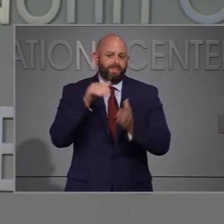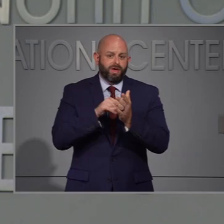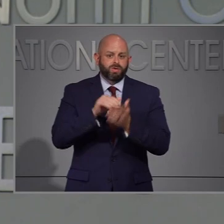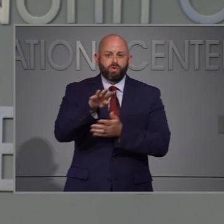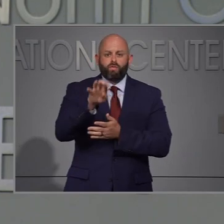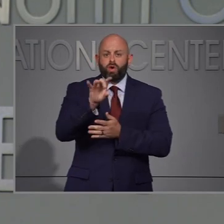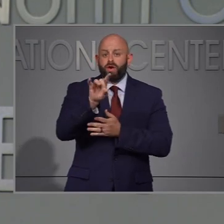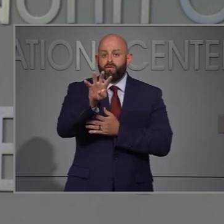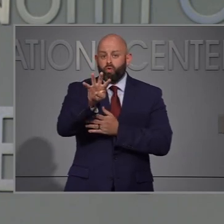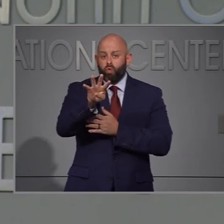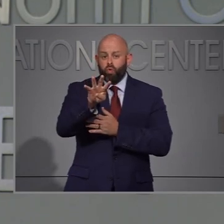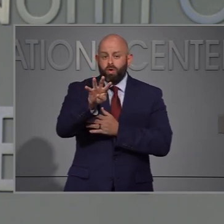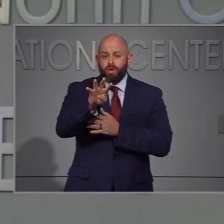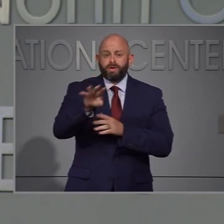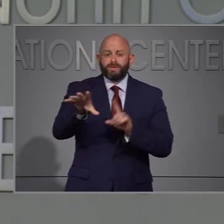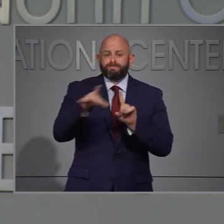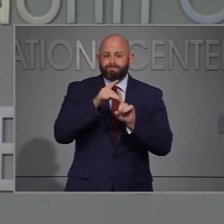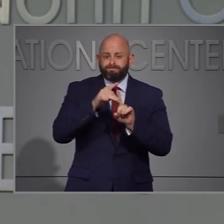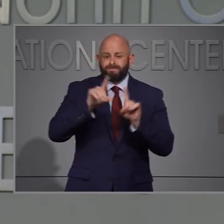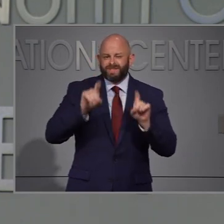89,484 lab-confirmed cases,